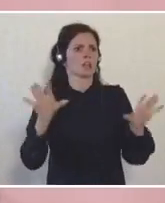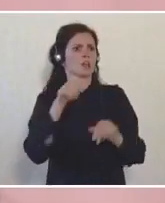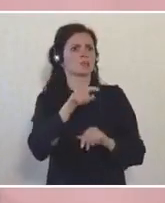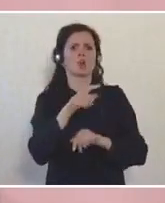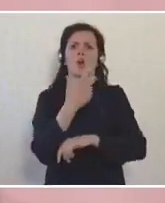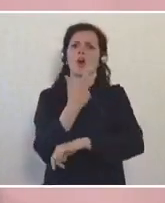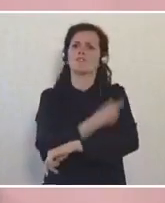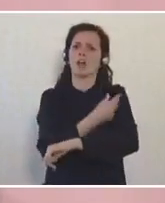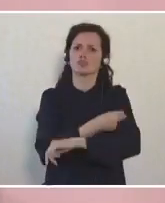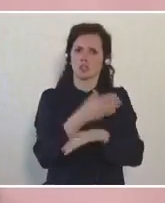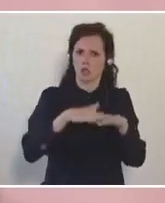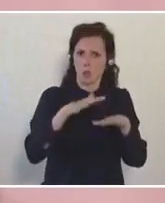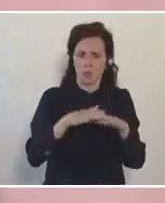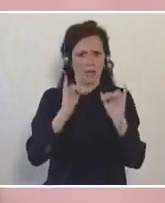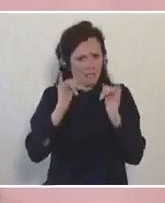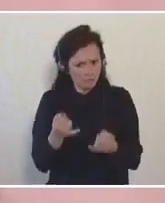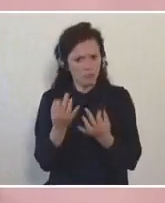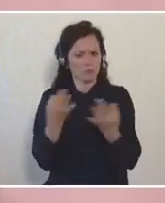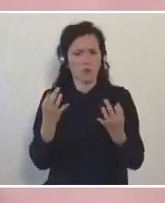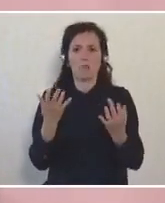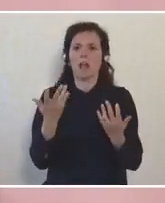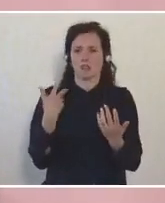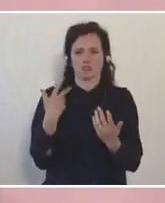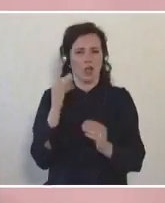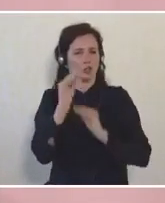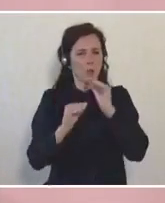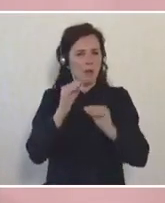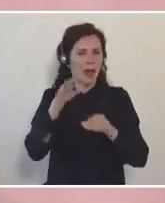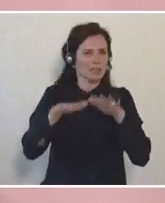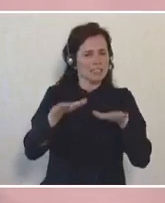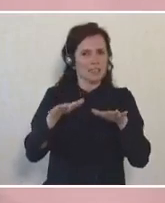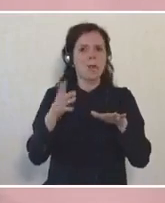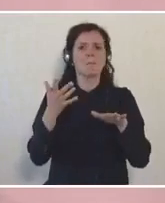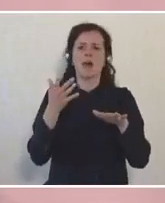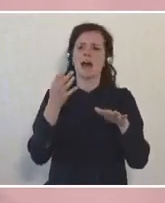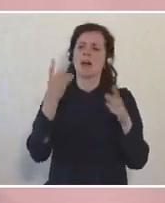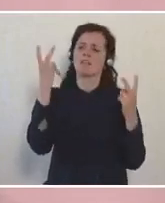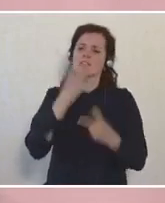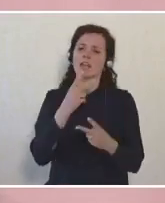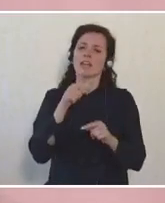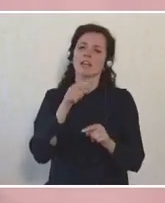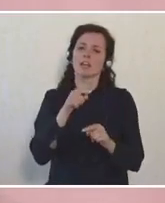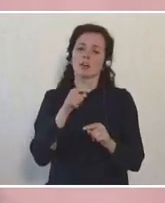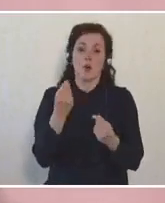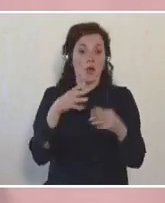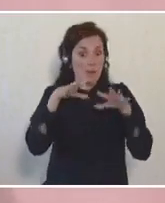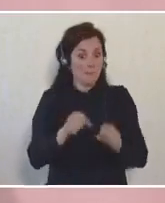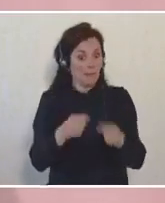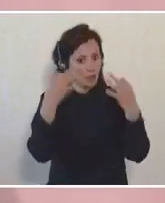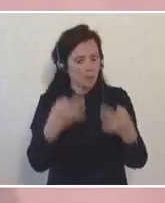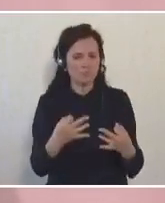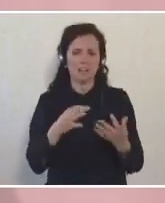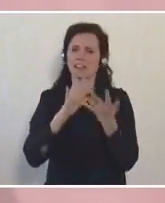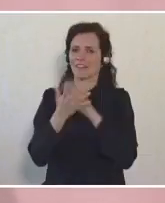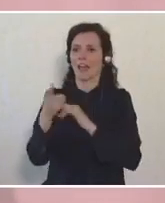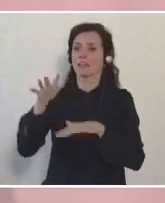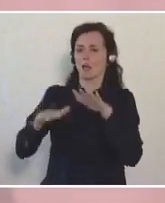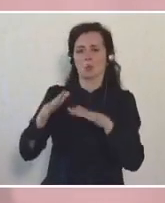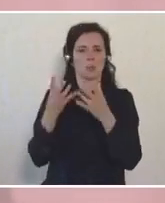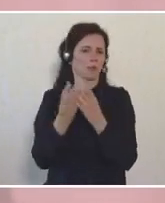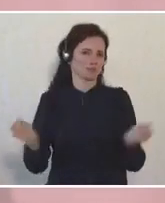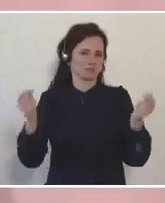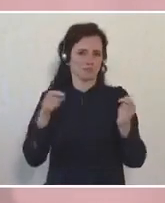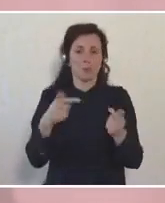but they somehow are less important. So I have no doubt. However,